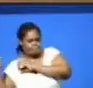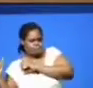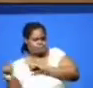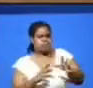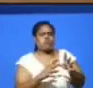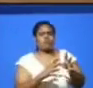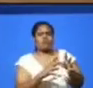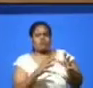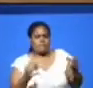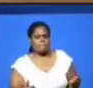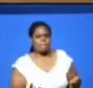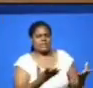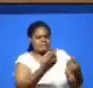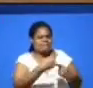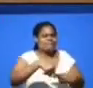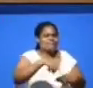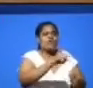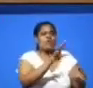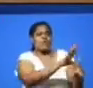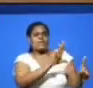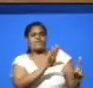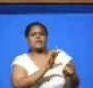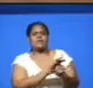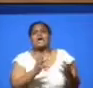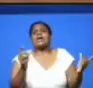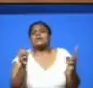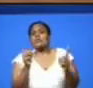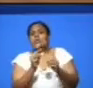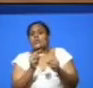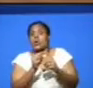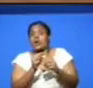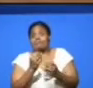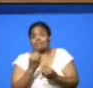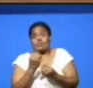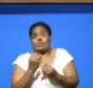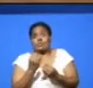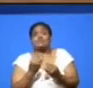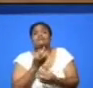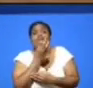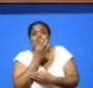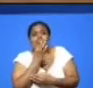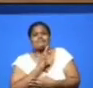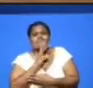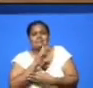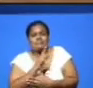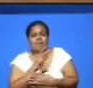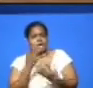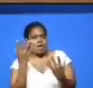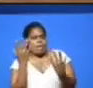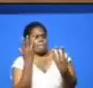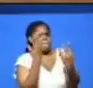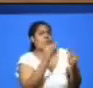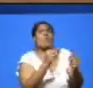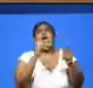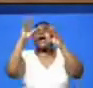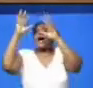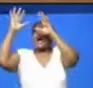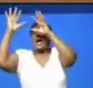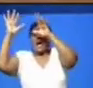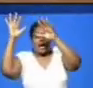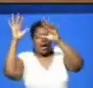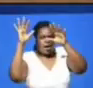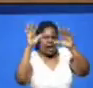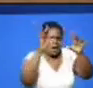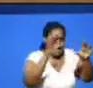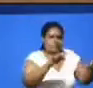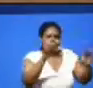you and your 50. And the words were not out of his mouth, but fire leaped out from the courts